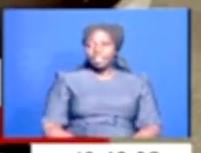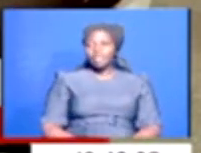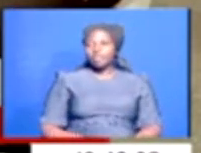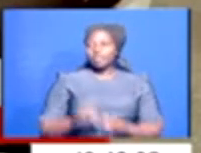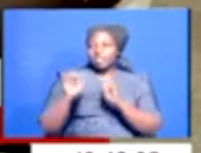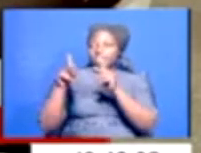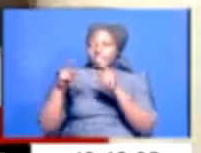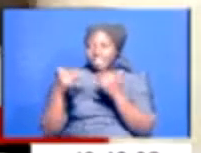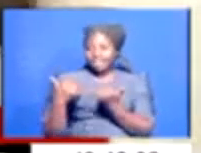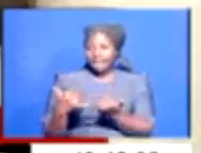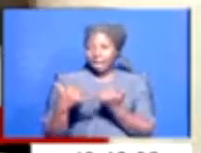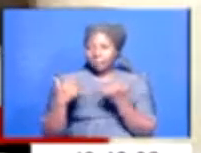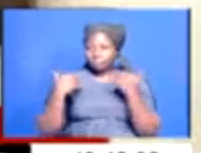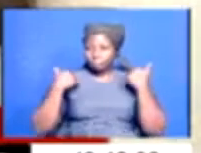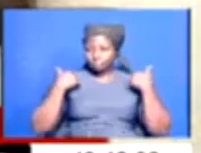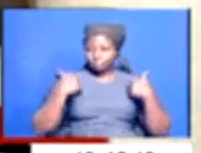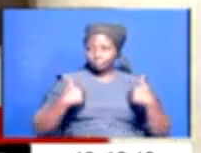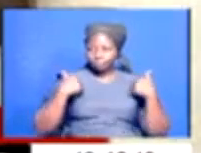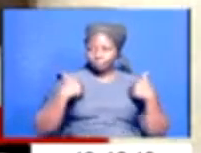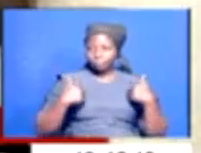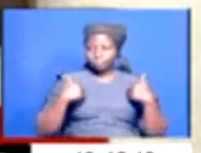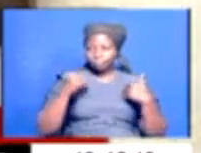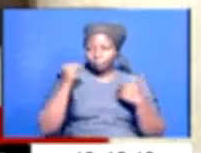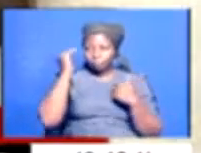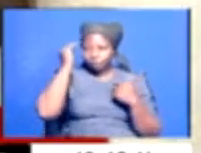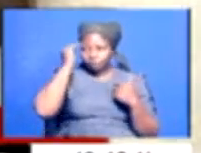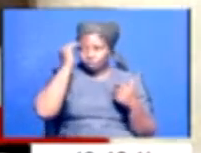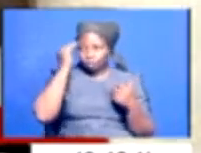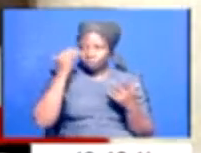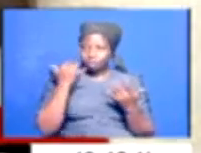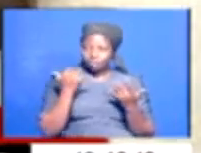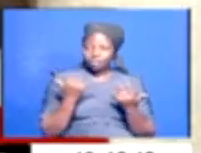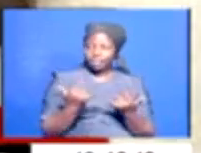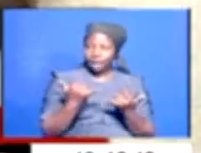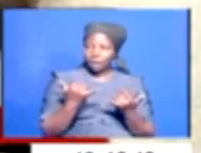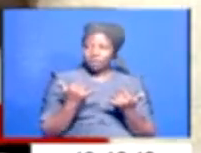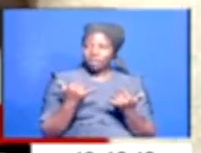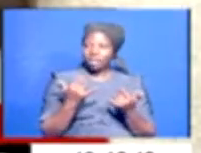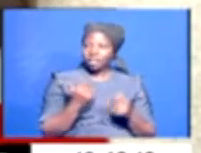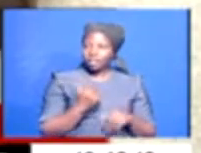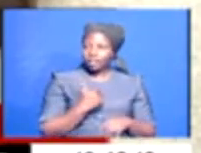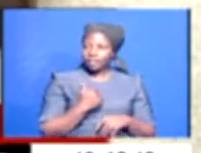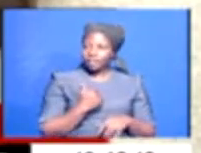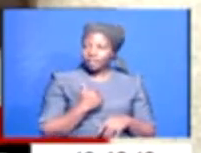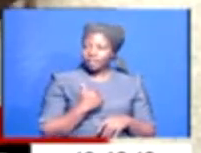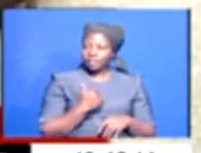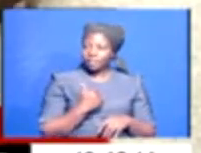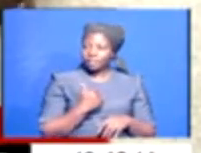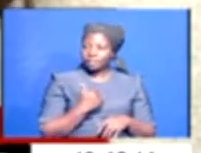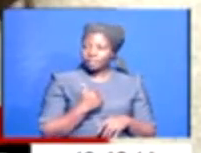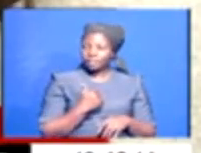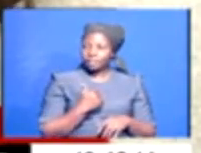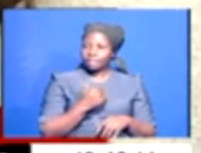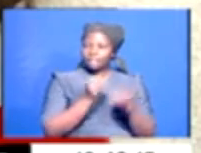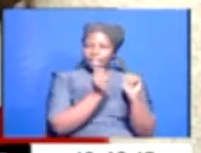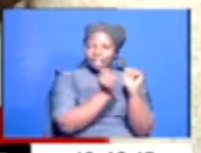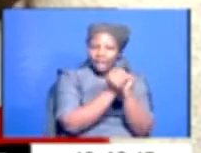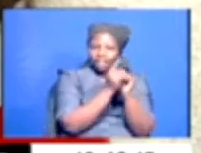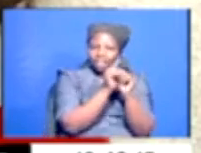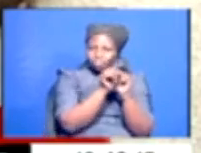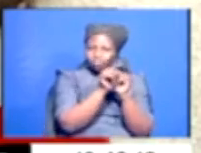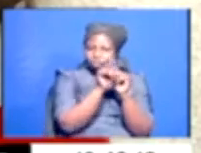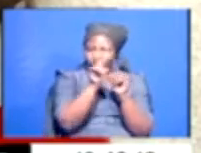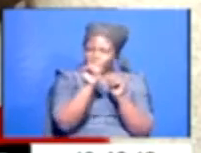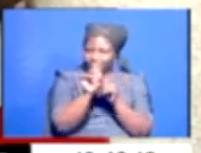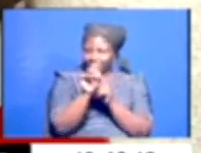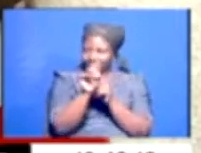na you know, size I have a best of 11:20 mm. and to maintain that